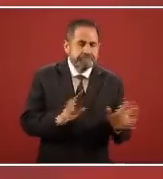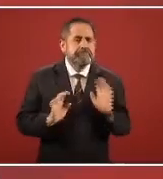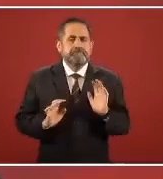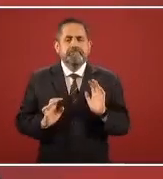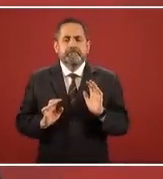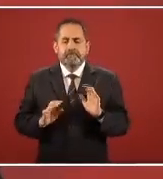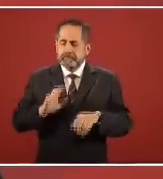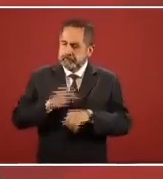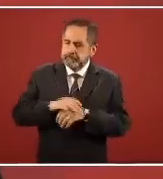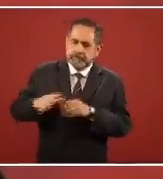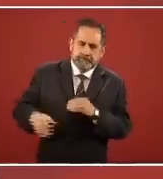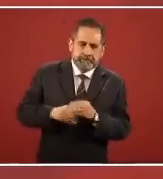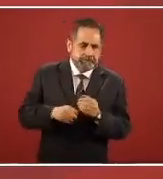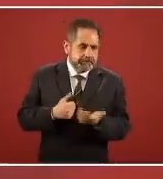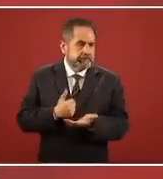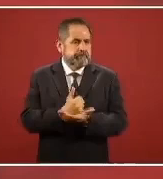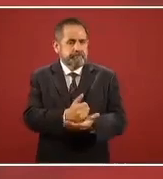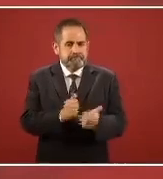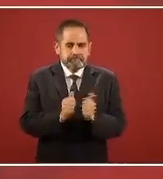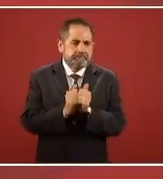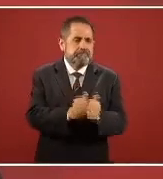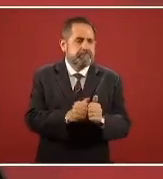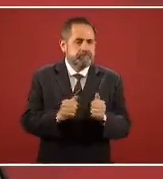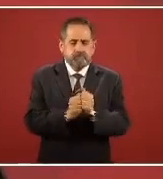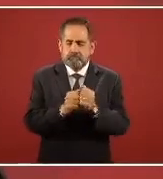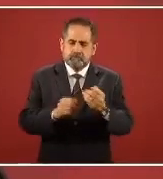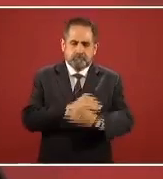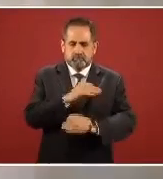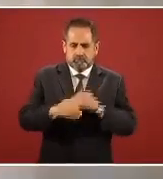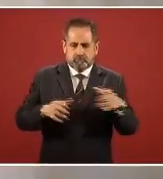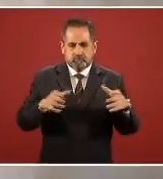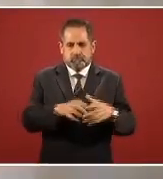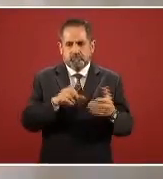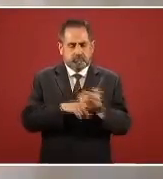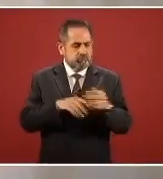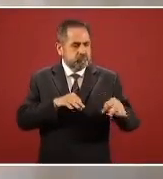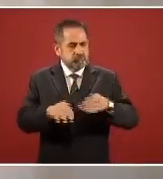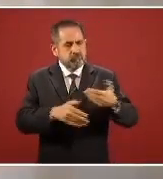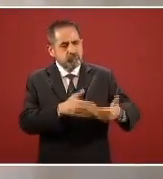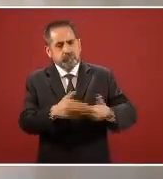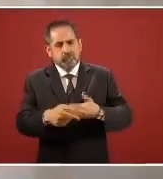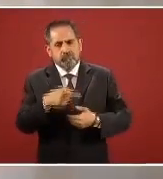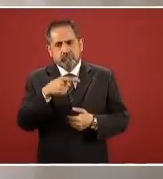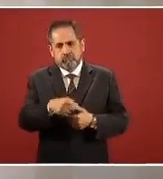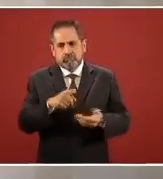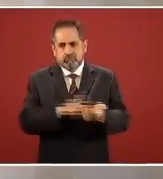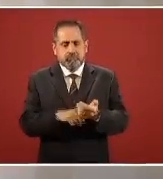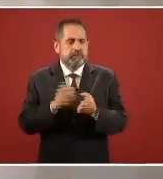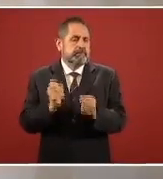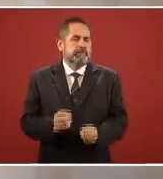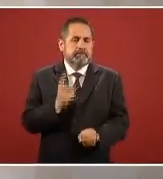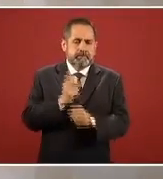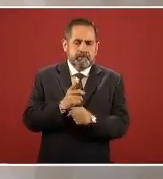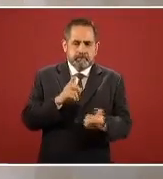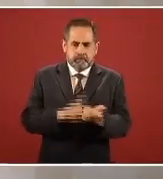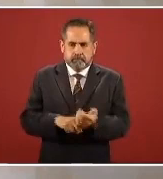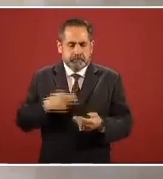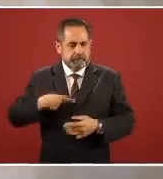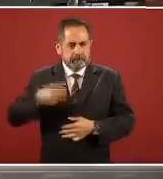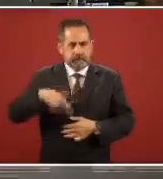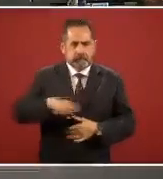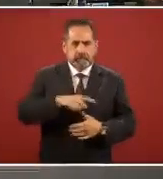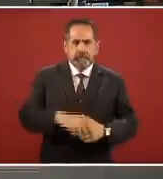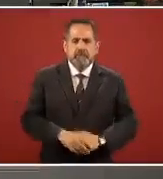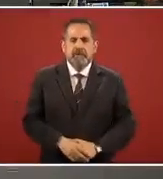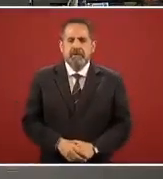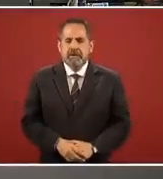en refuerzo de ellos, colaborando con toda esta actividad que busca la seguridad de la sociedad.